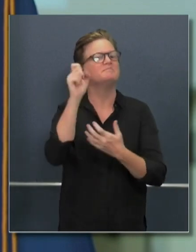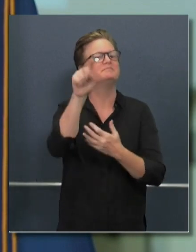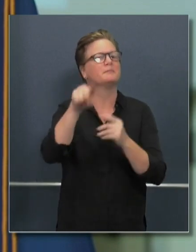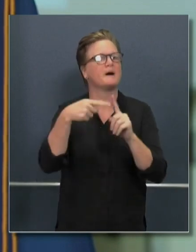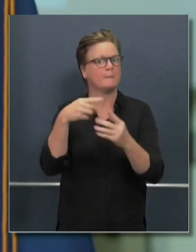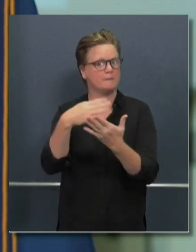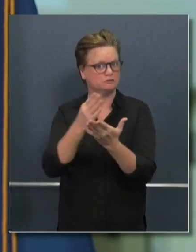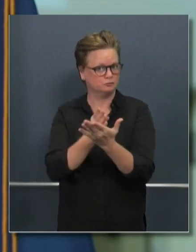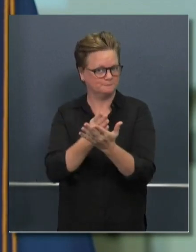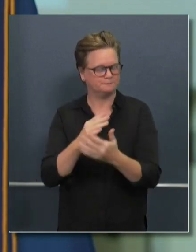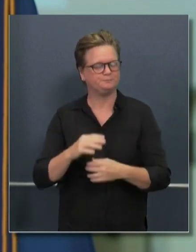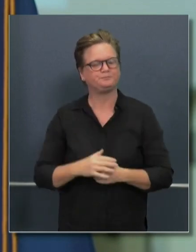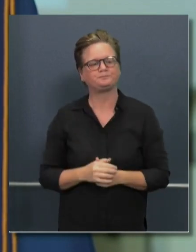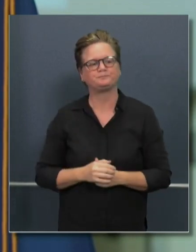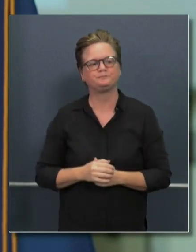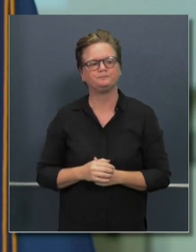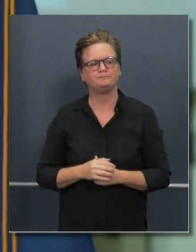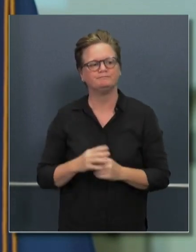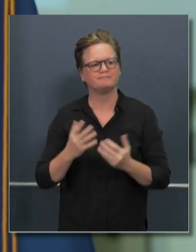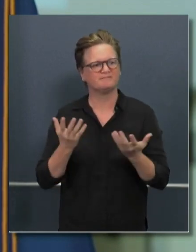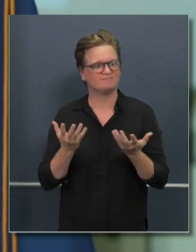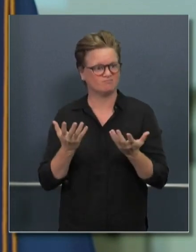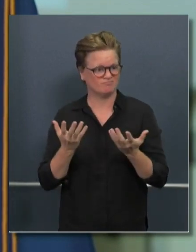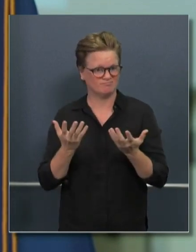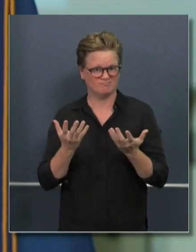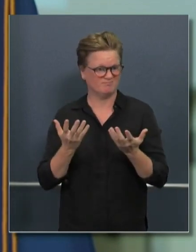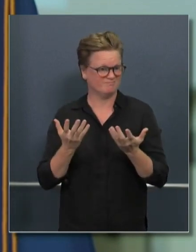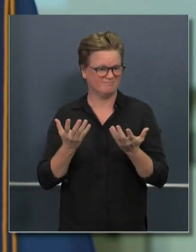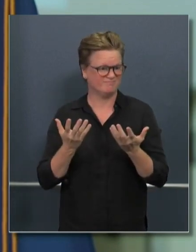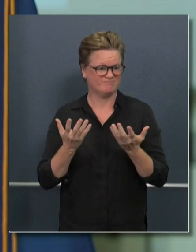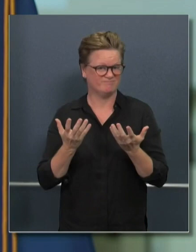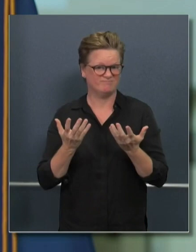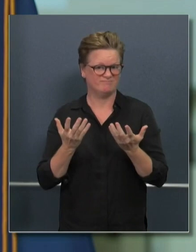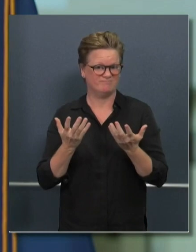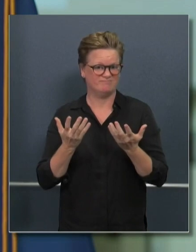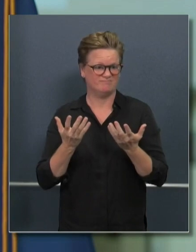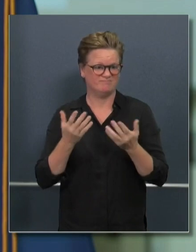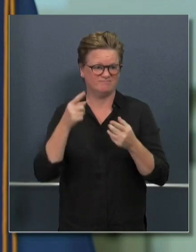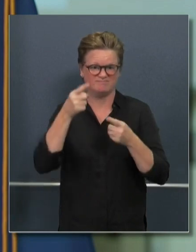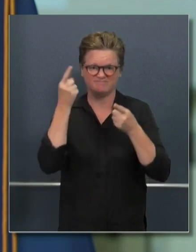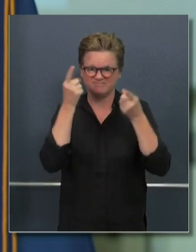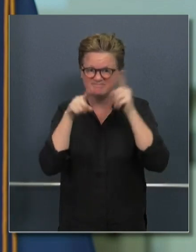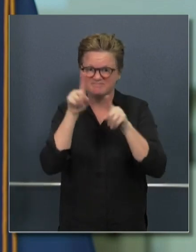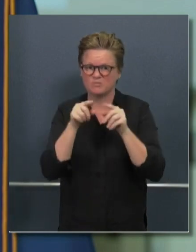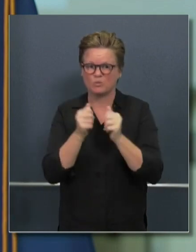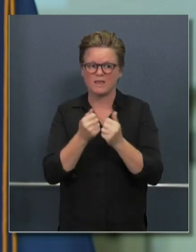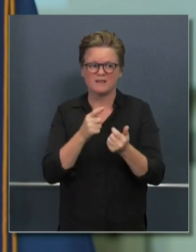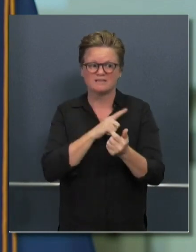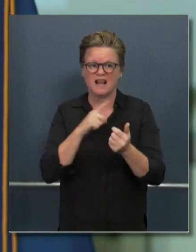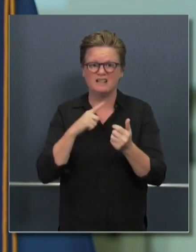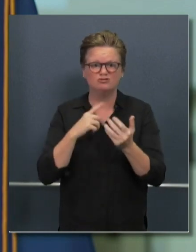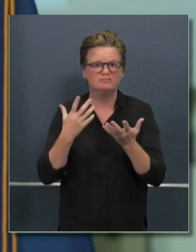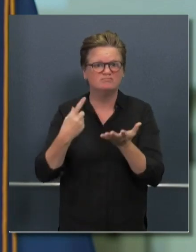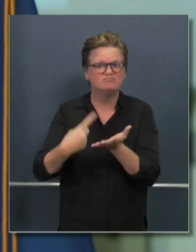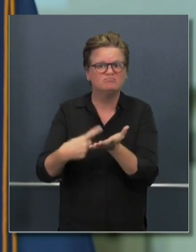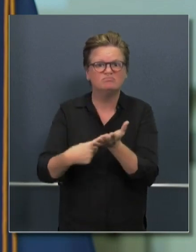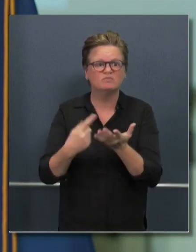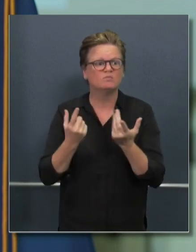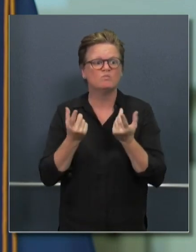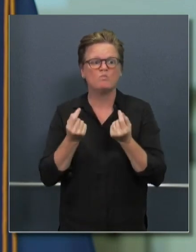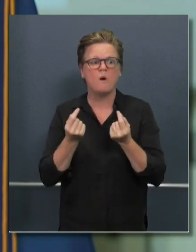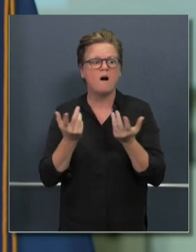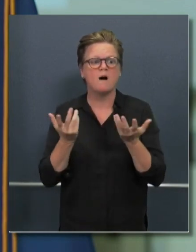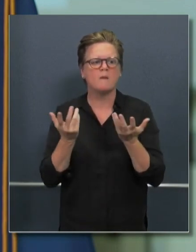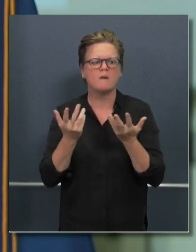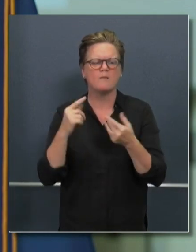of progress that we've seen on the HEROES Act in the U.S. Senate, are you more open at this point to closing some of